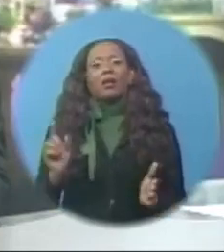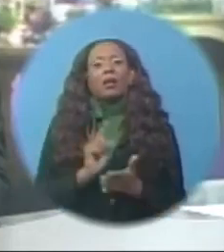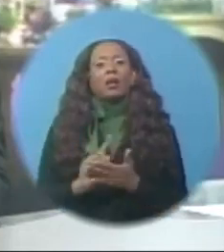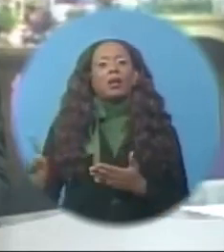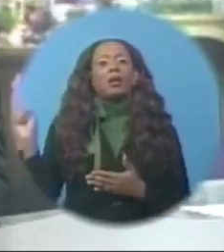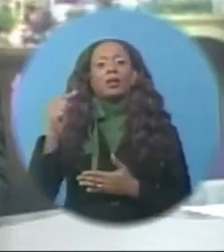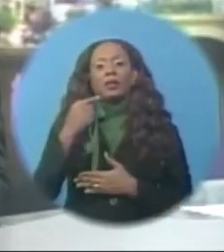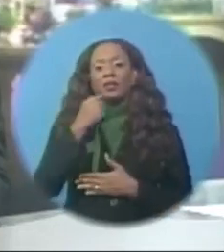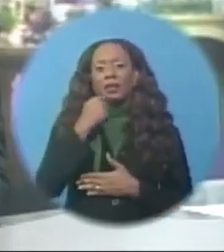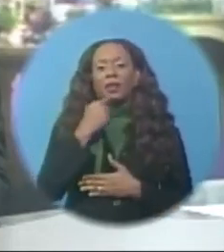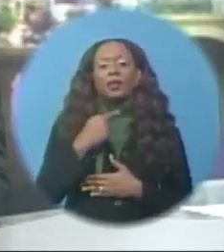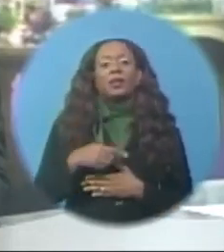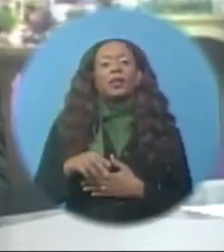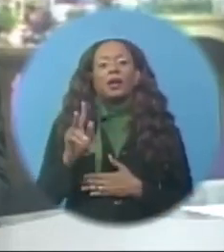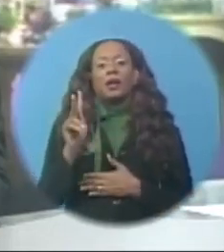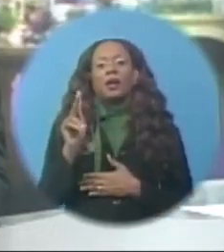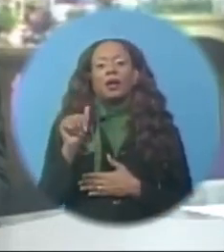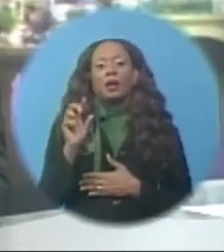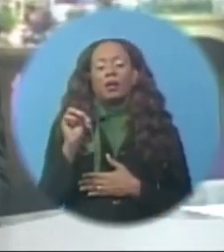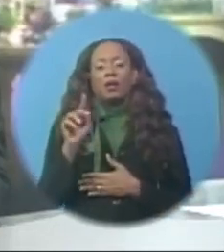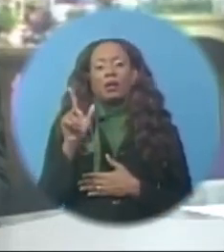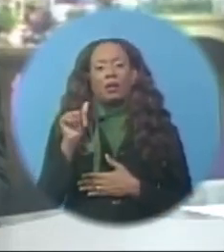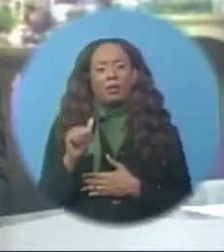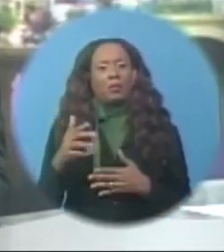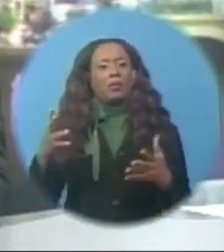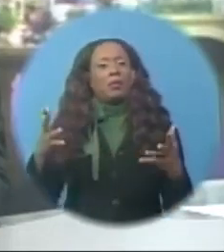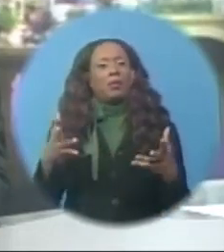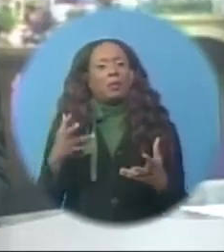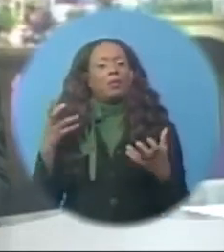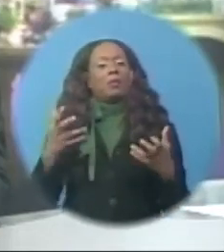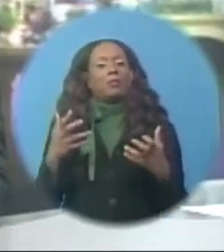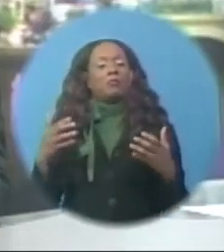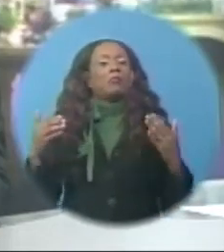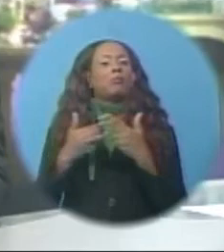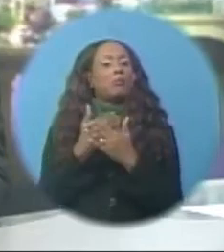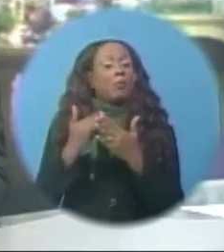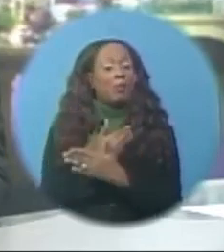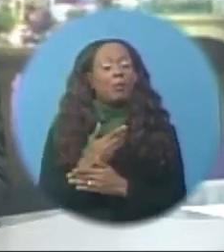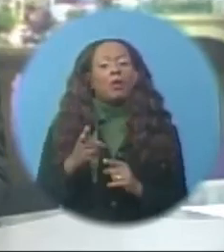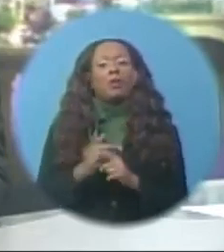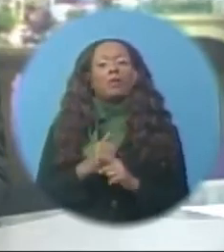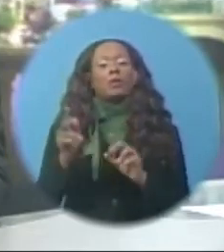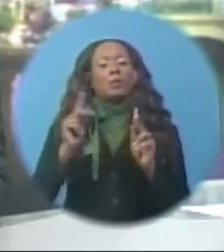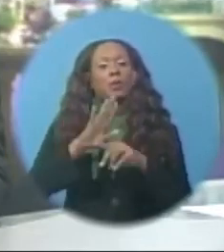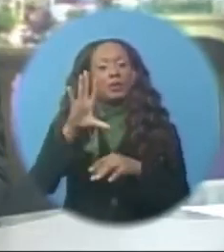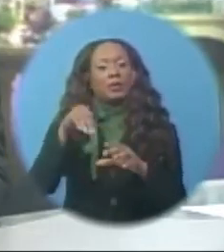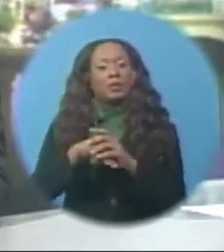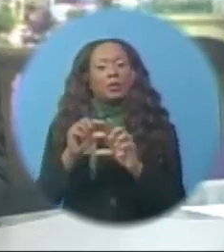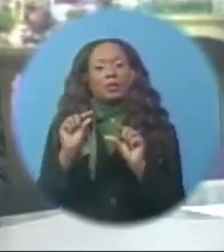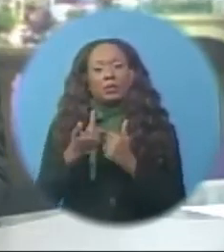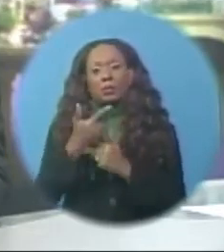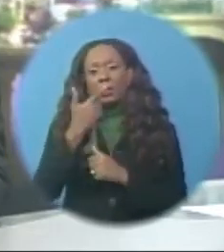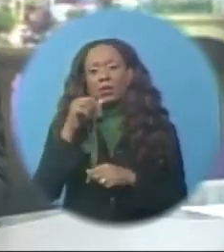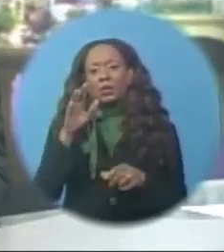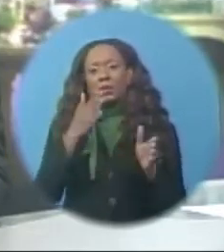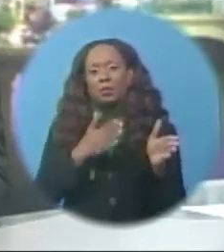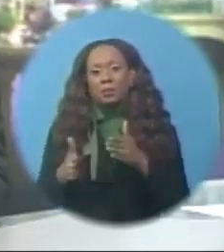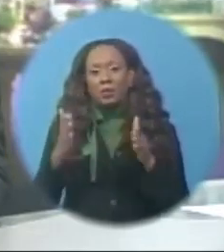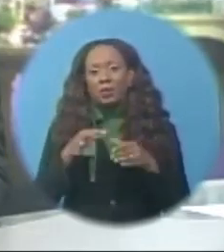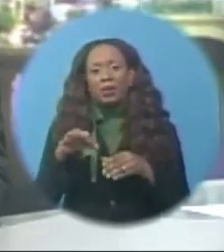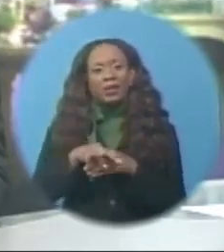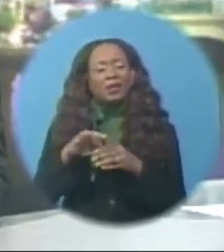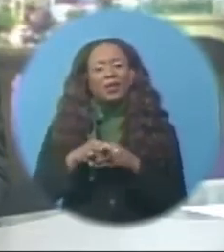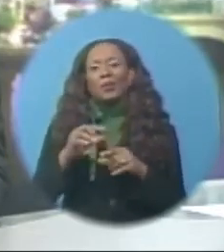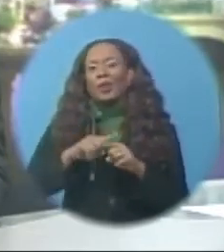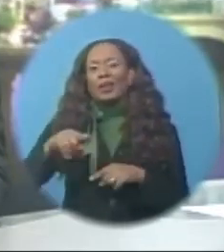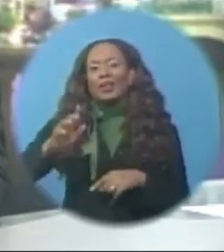Prasad Bisesar had taken the decision to seek a fresh mandate from the party members as the party prepares for a general election that is